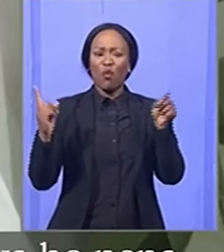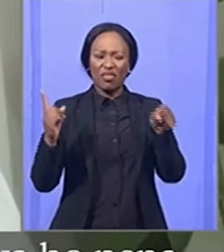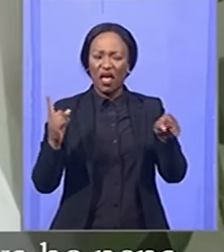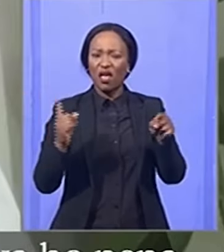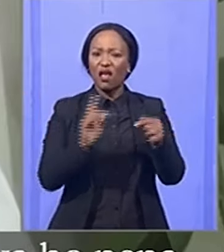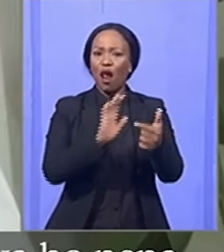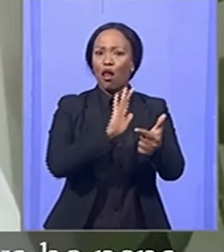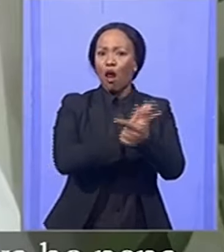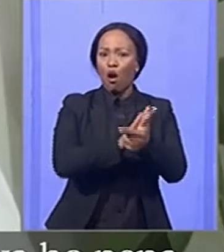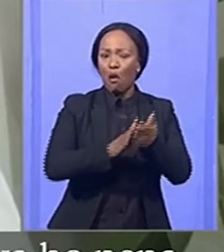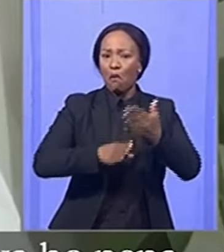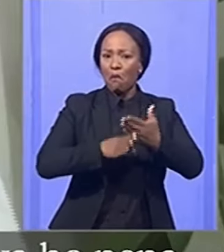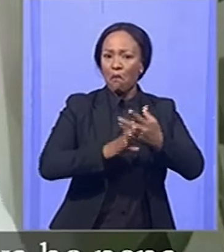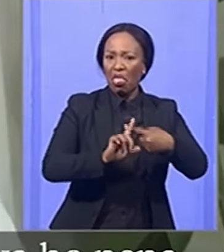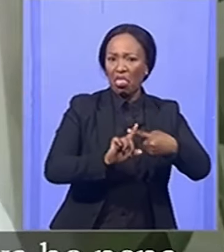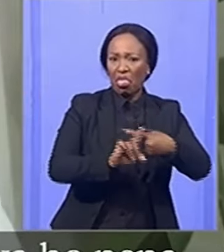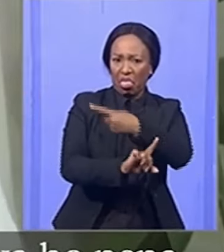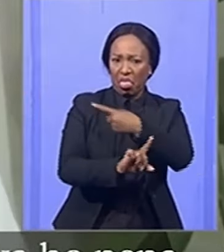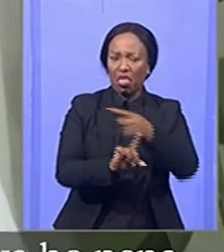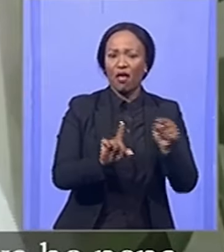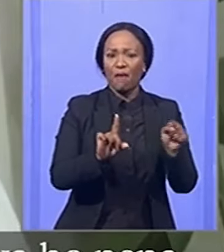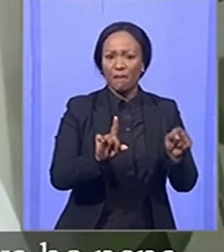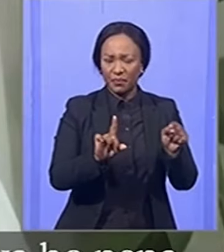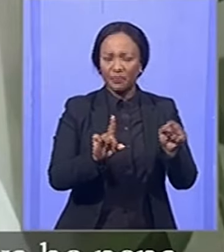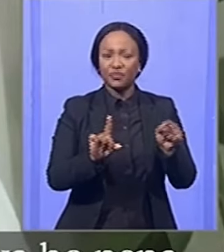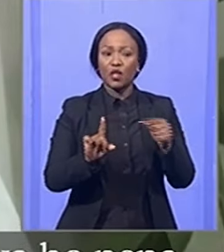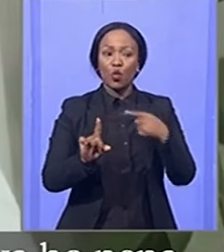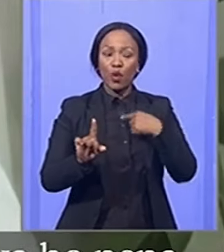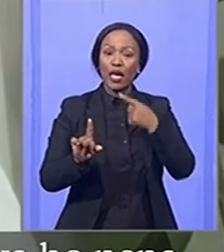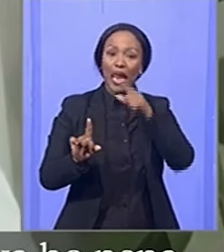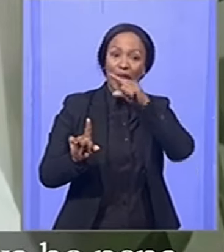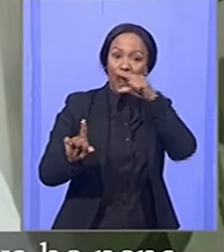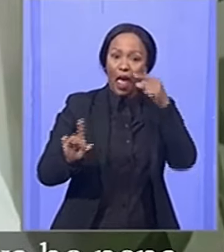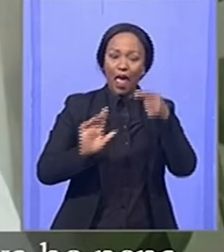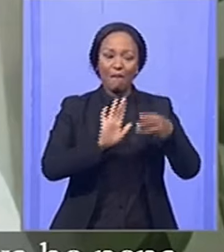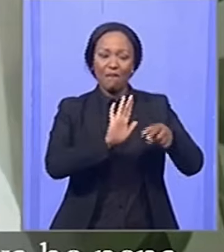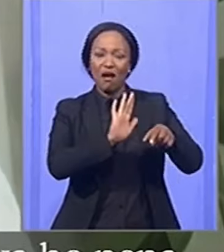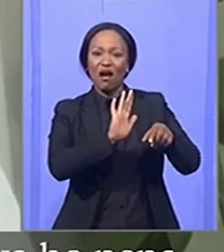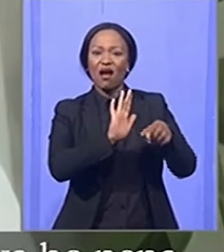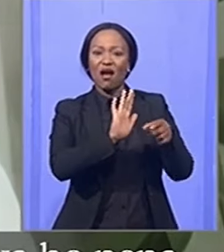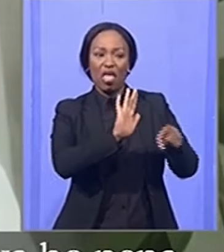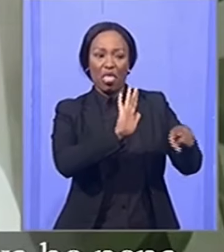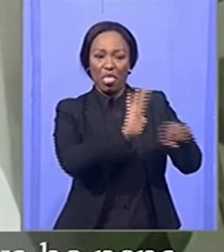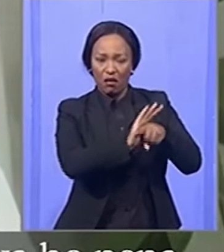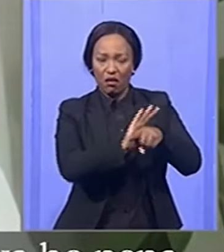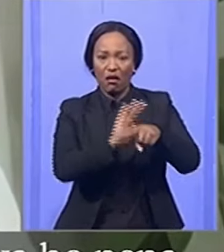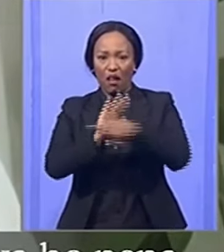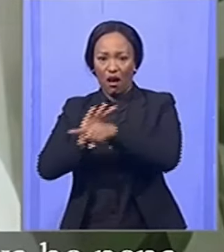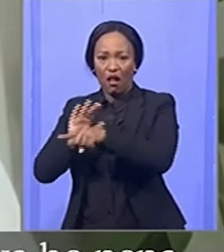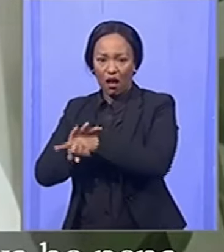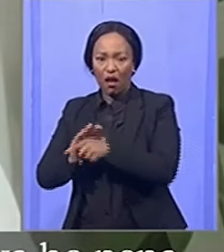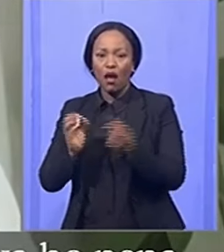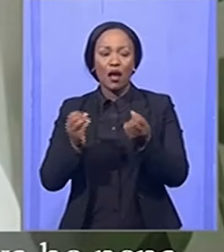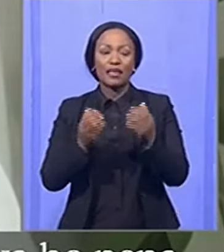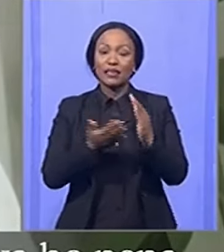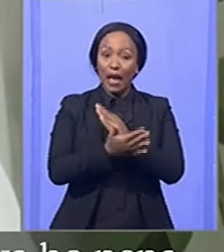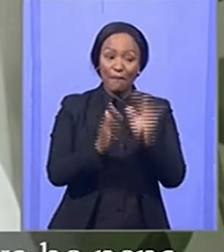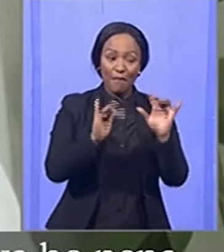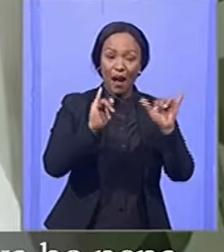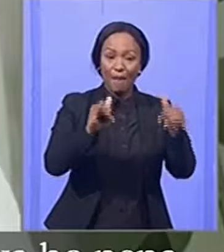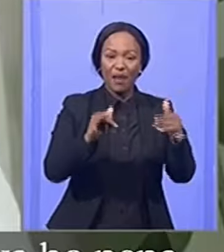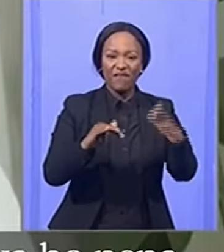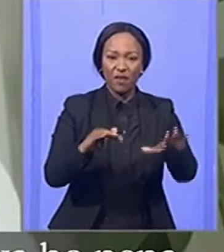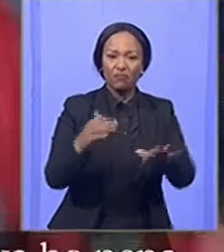practice. We have found that through this naming and shaming campaign, some of them have actually reached out to us and we've managed to get